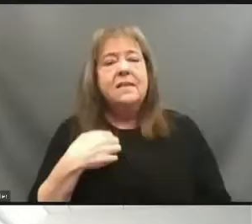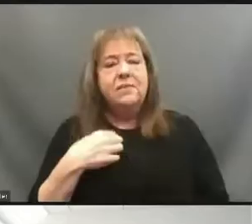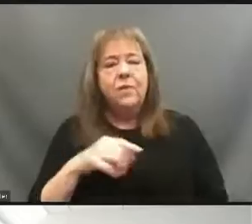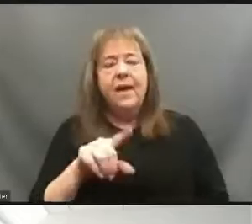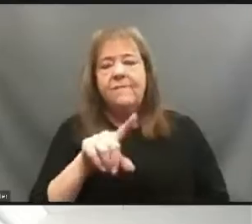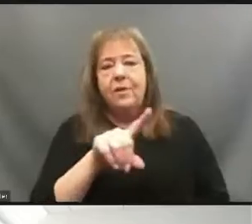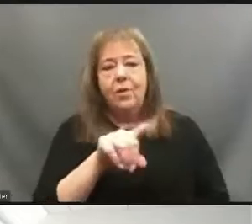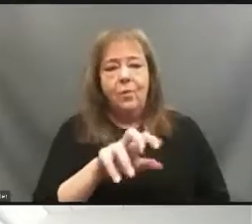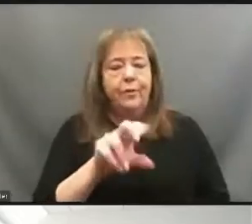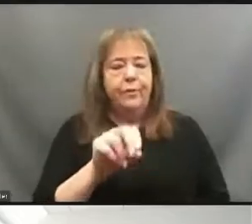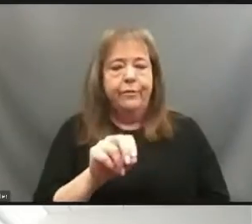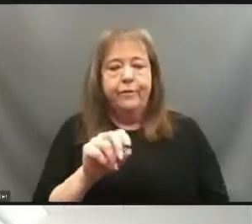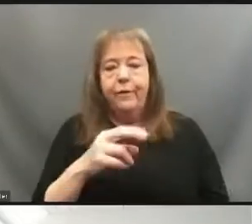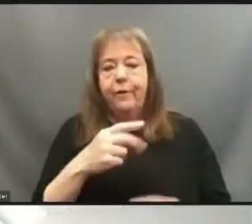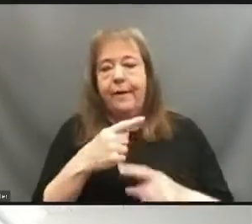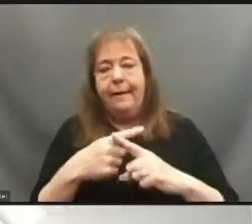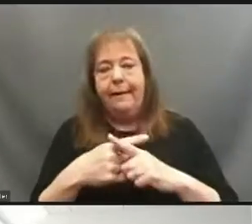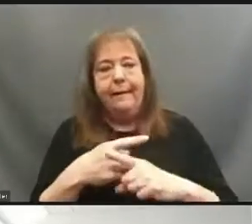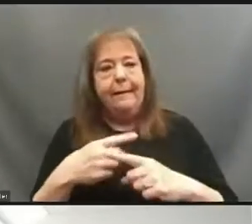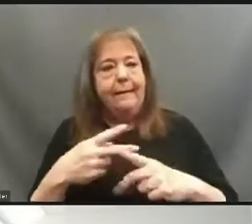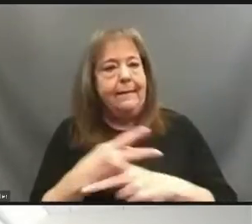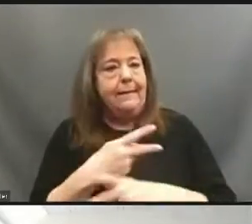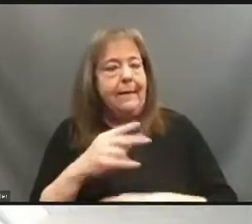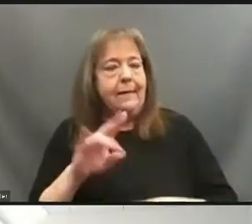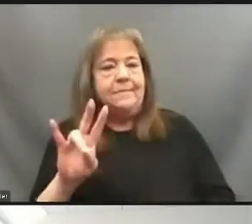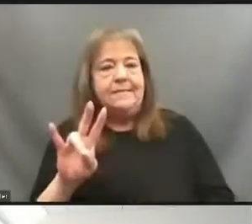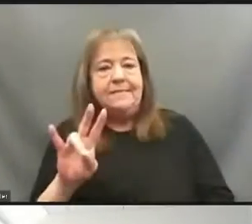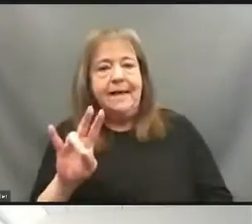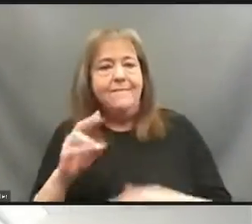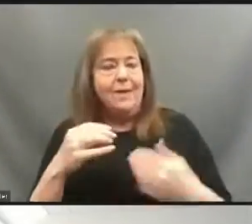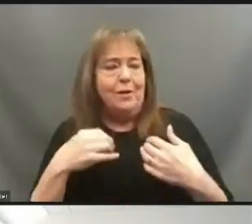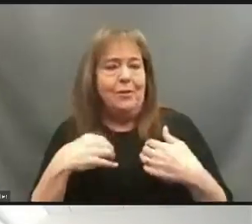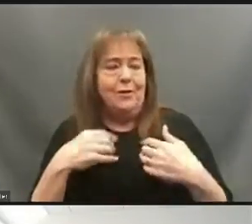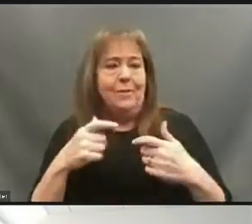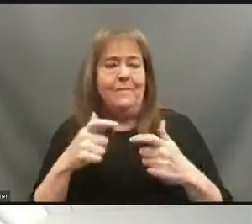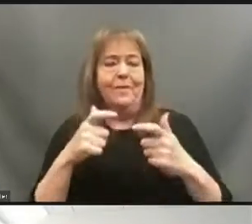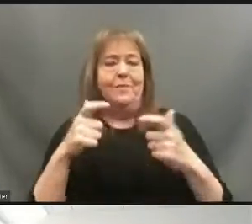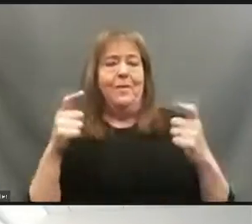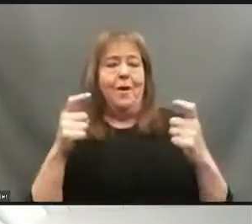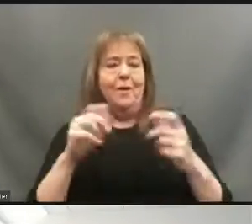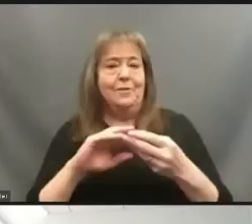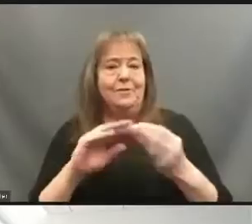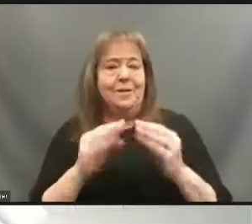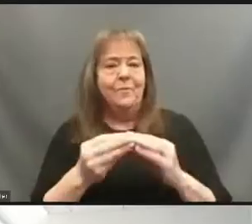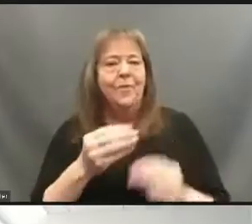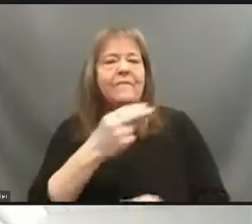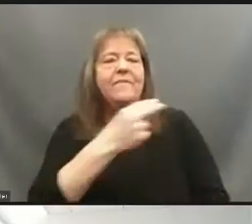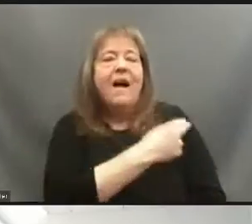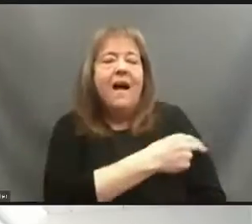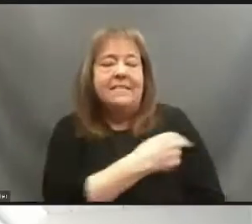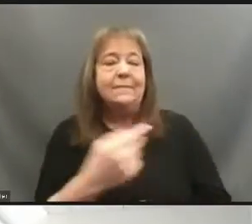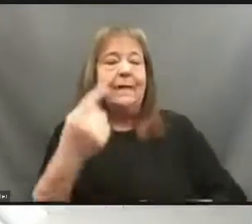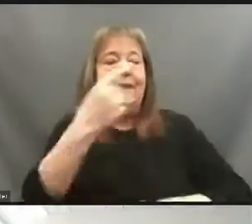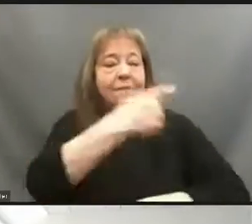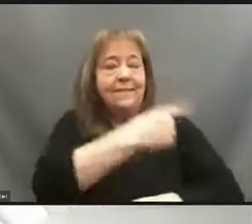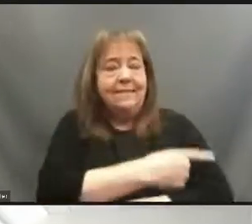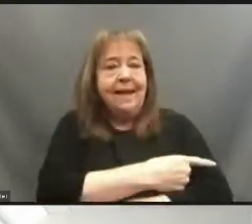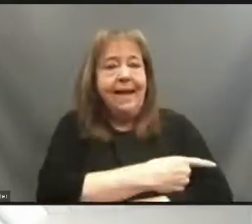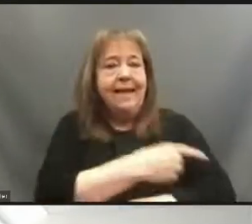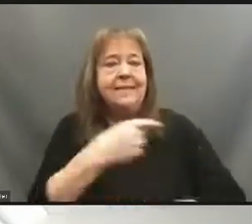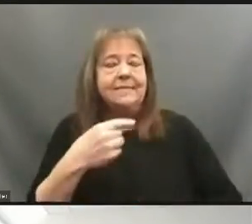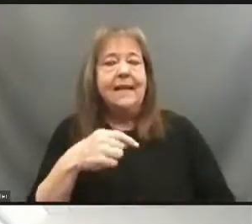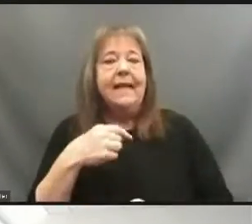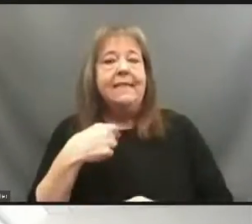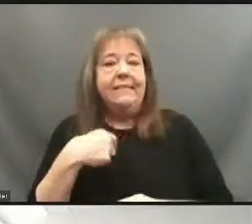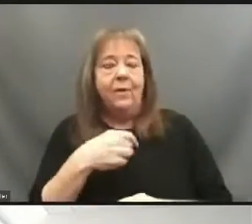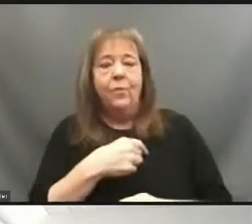multiply it by 7, and all of a sudden we have a large number of hospital days that would have been tied up, that